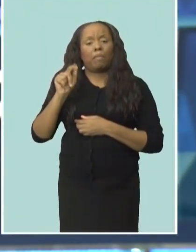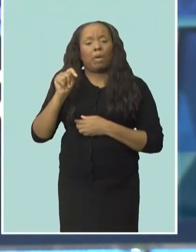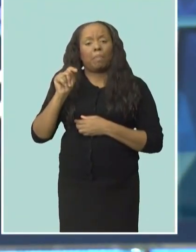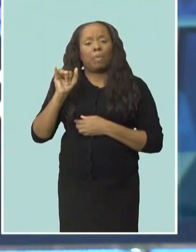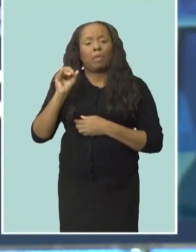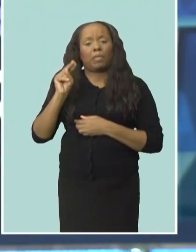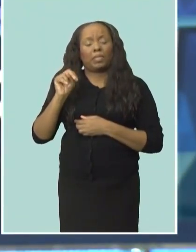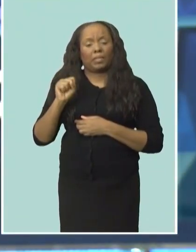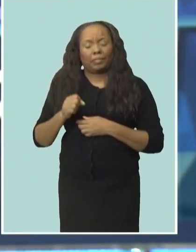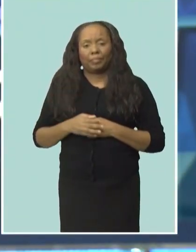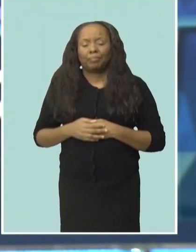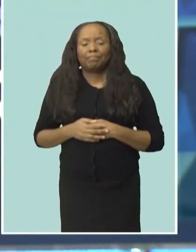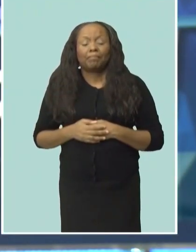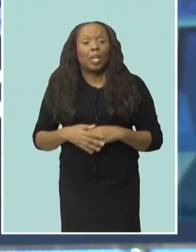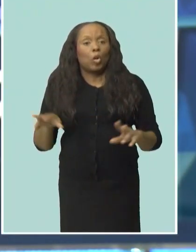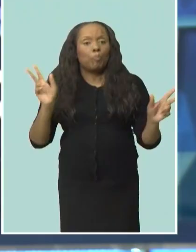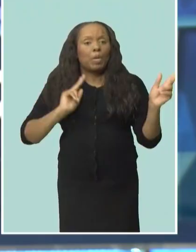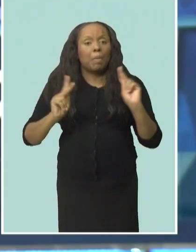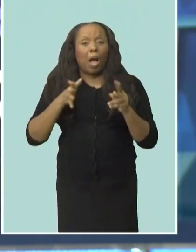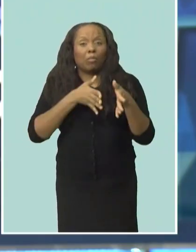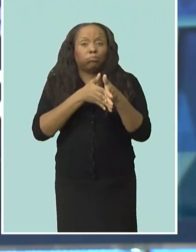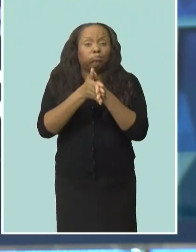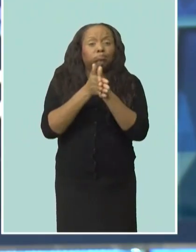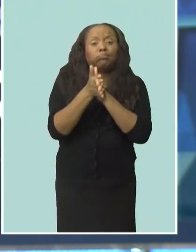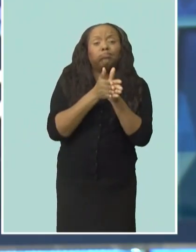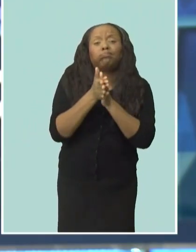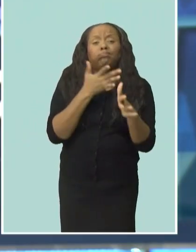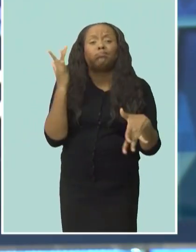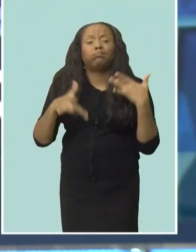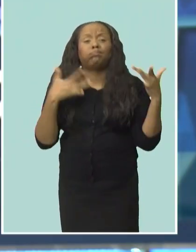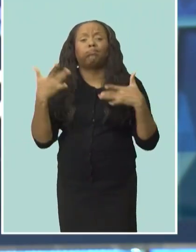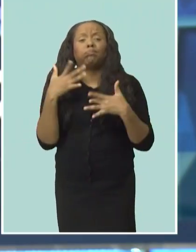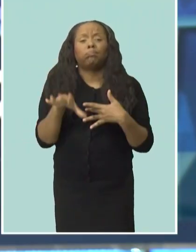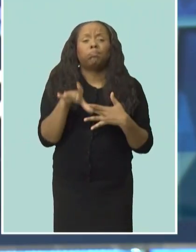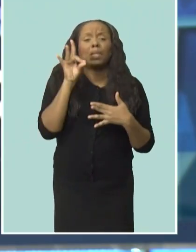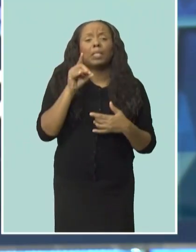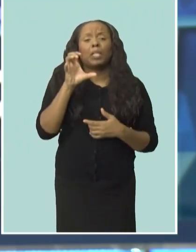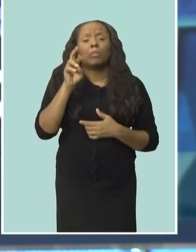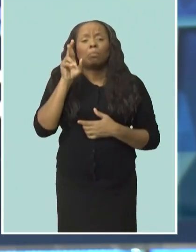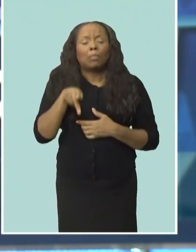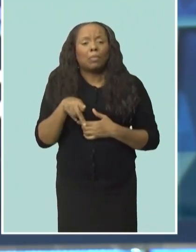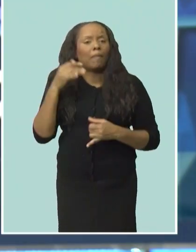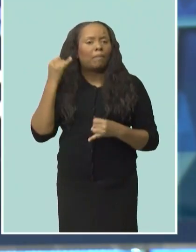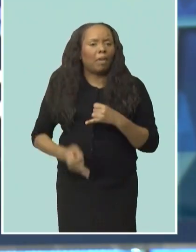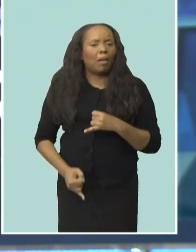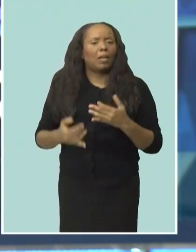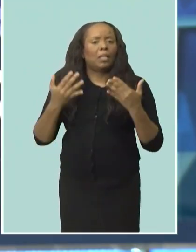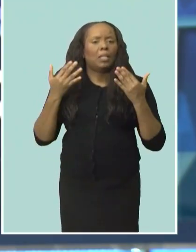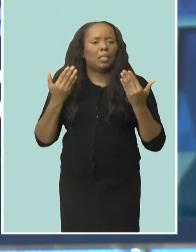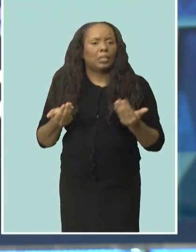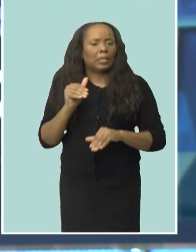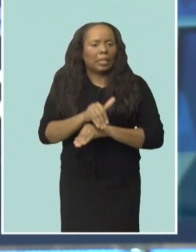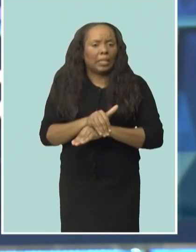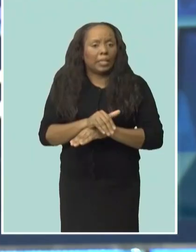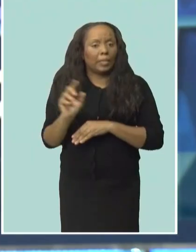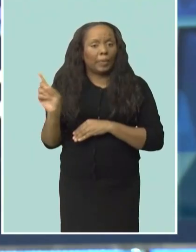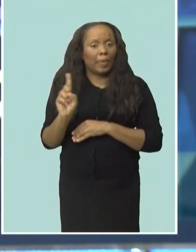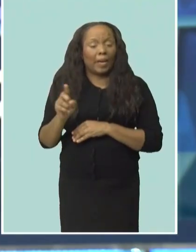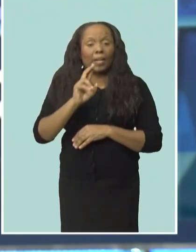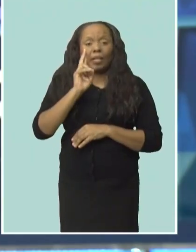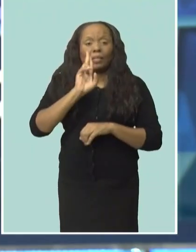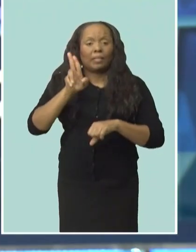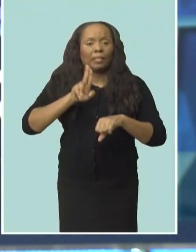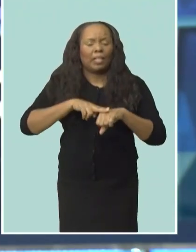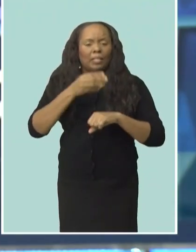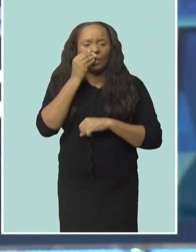excitement is building as the 2025 courtesy Pic-O-De-Crop Finals takes center stage tonight at the National Botanical Gardens.